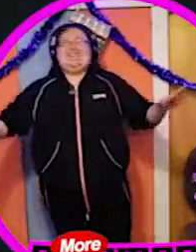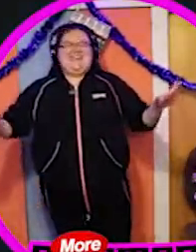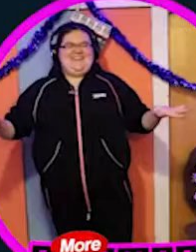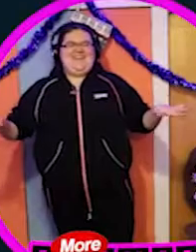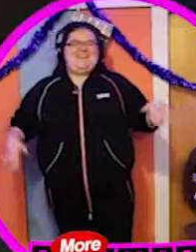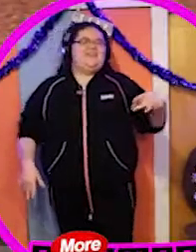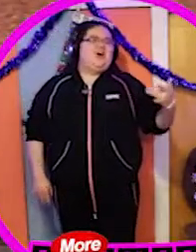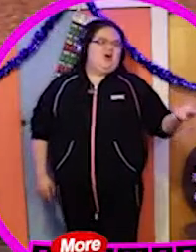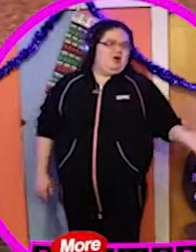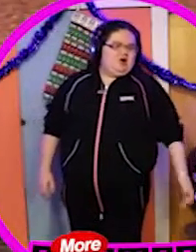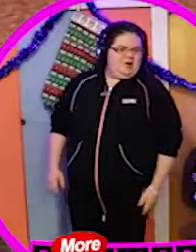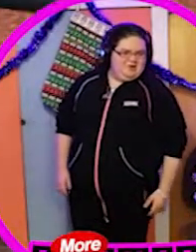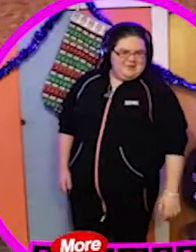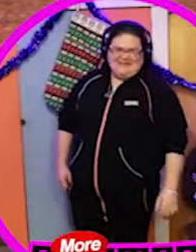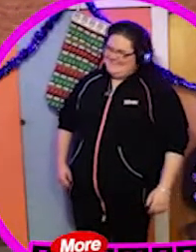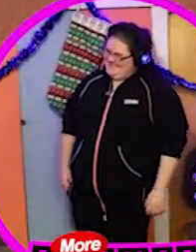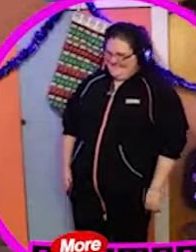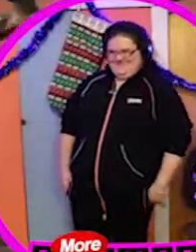We were all like, yeah, then no!